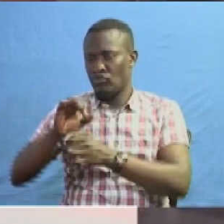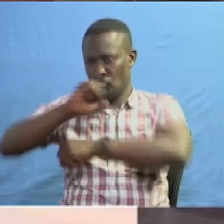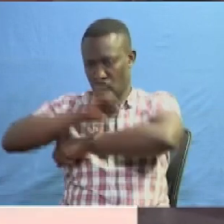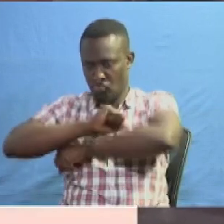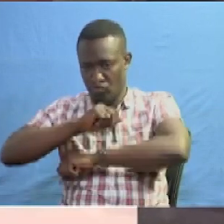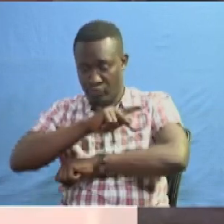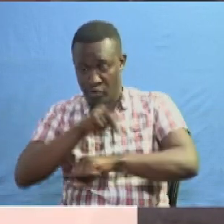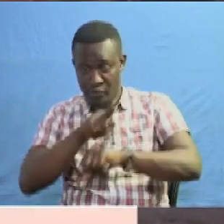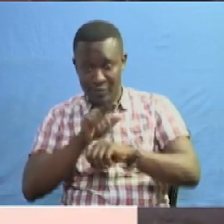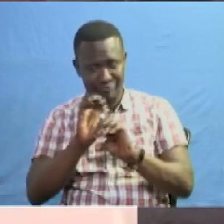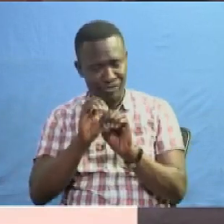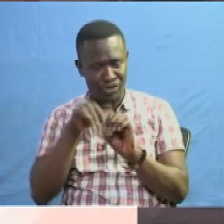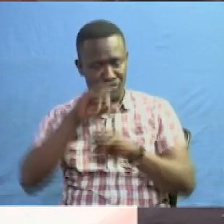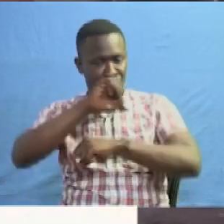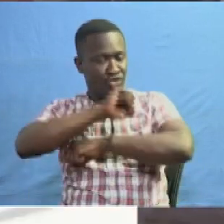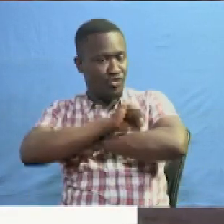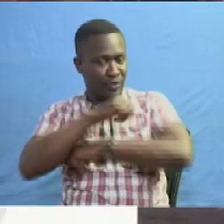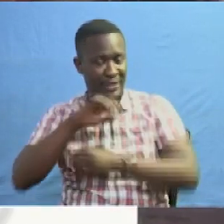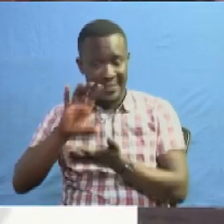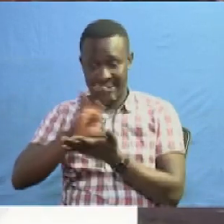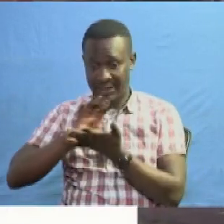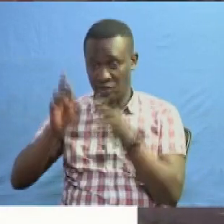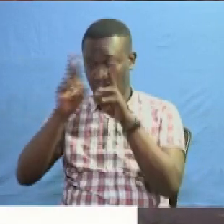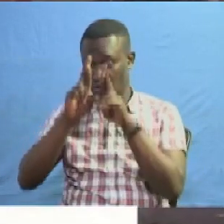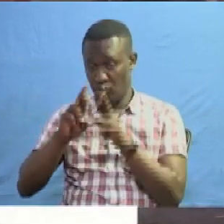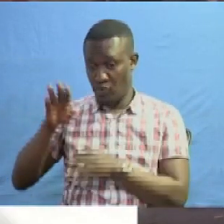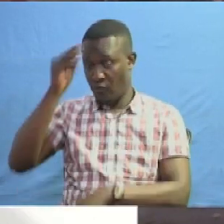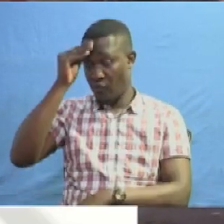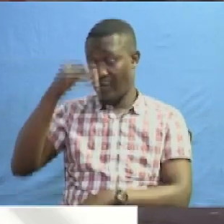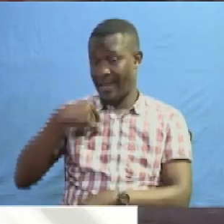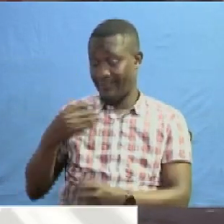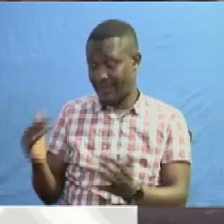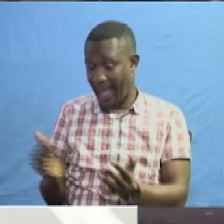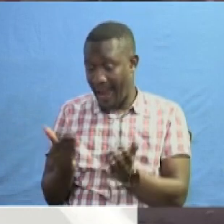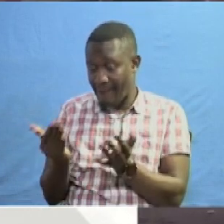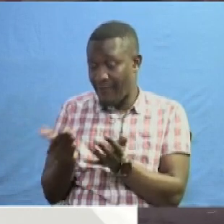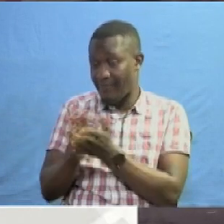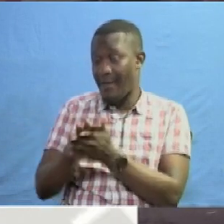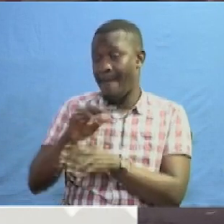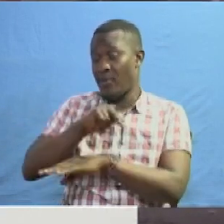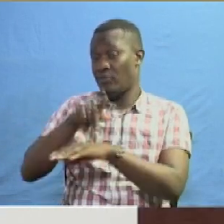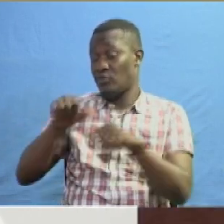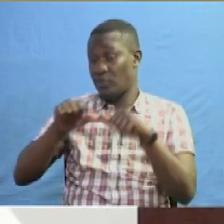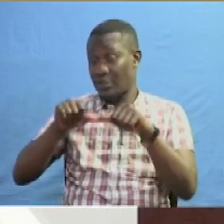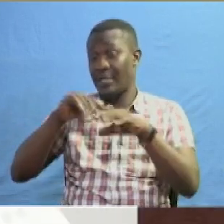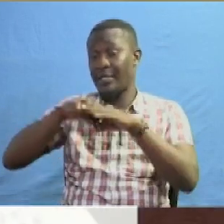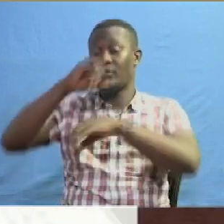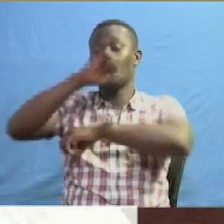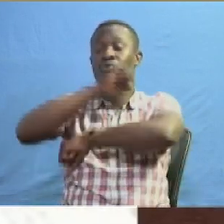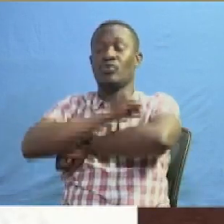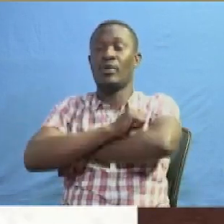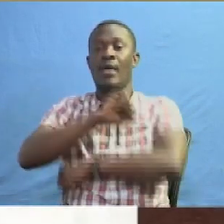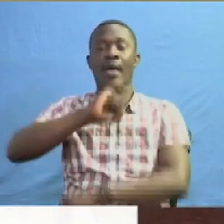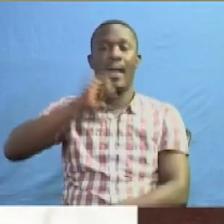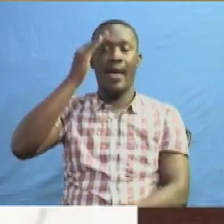compound, Sabina Aroni, Central Region Director of Education, advised principals to stay in their schools. I know